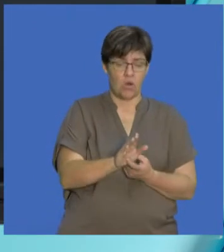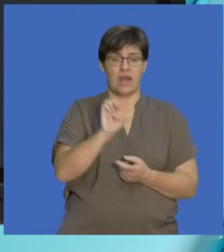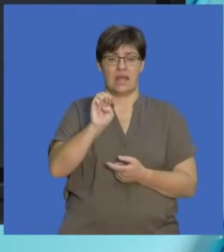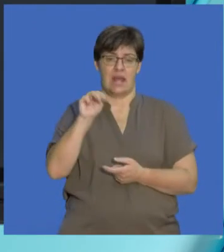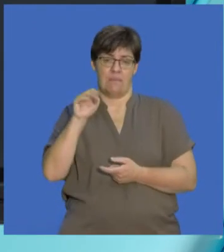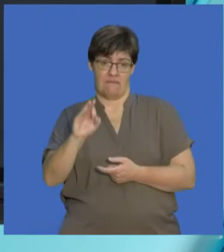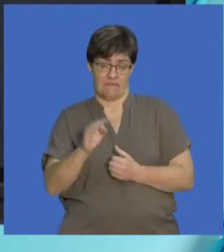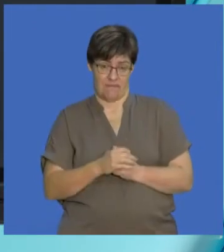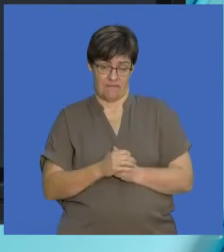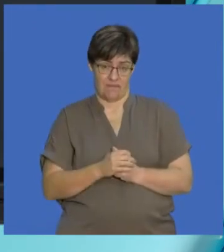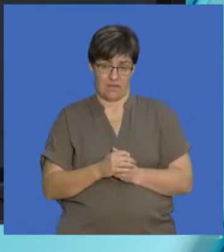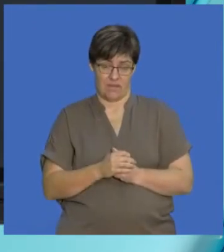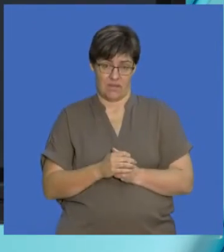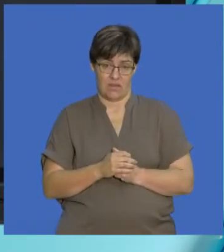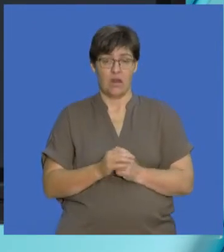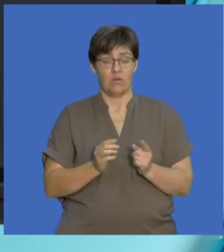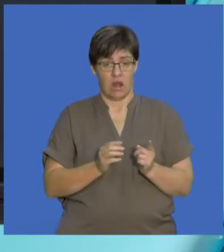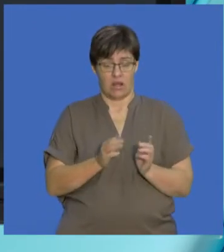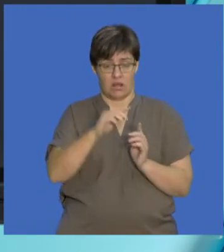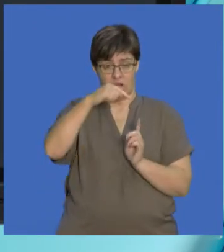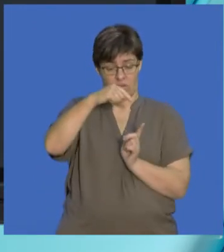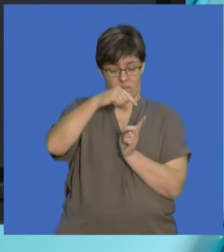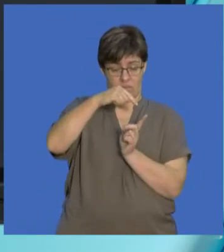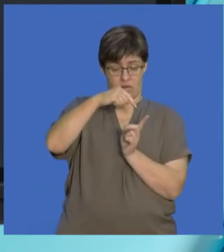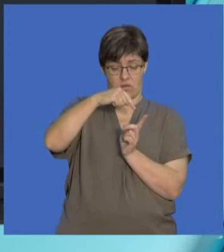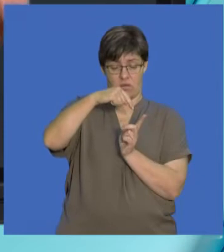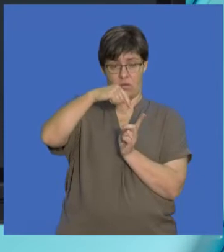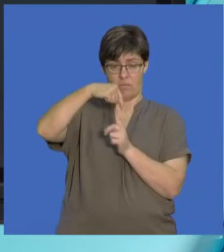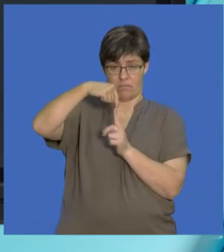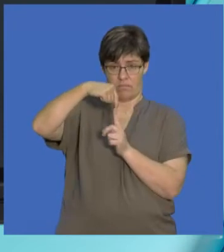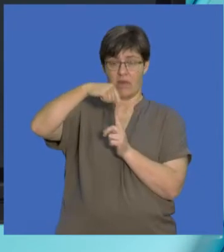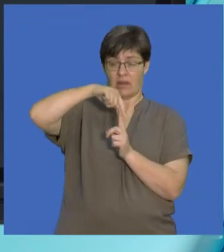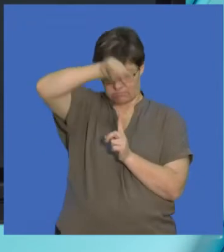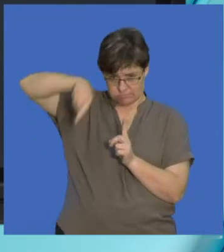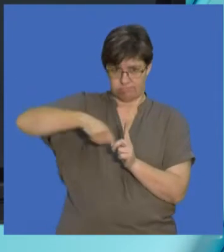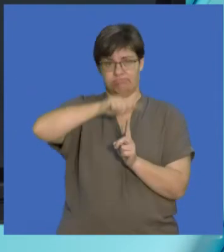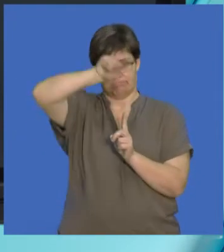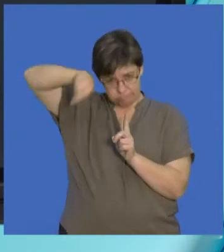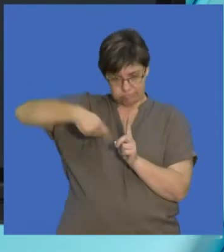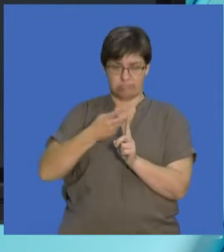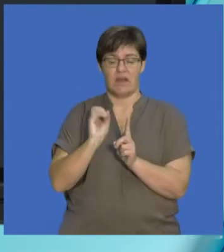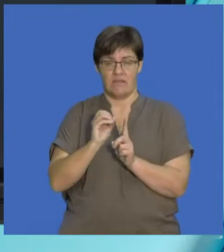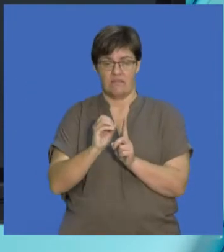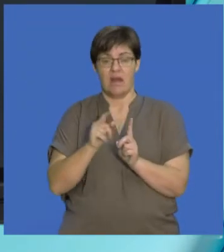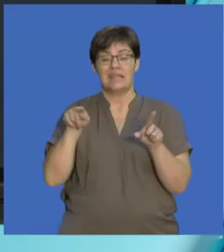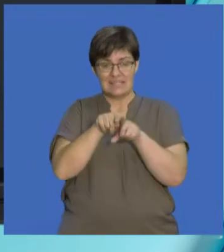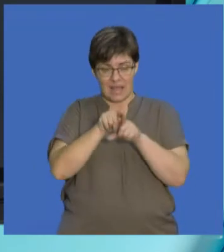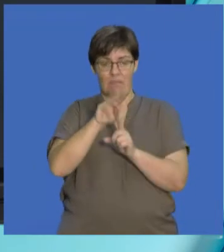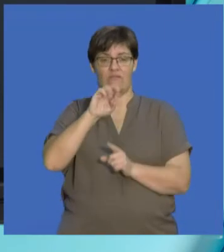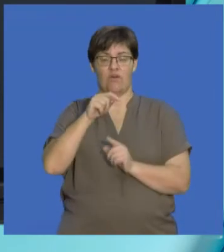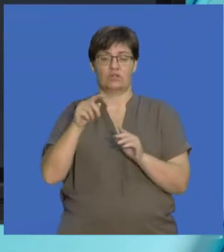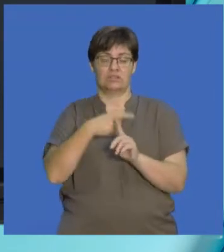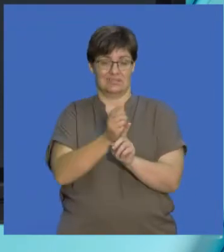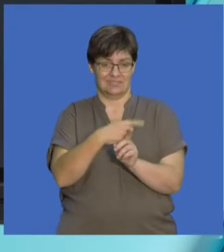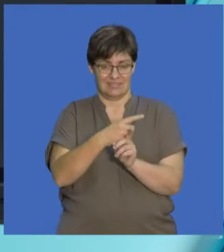EMF, okay? But the moment we close the switch, current starts to flow in the circuit. When that happens, the same voltmeter